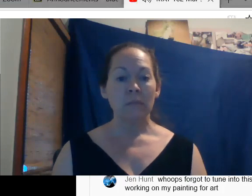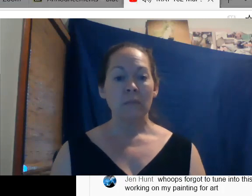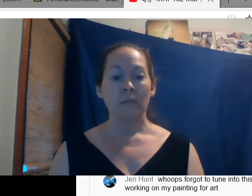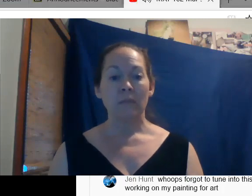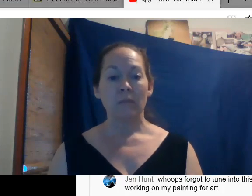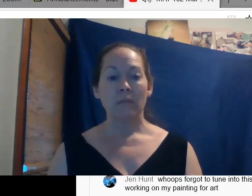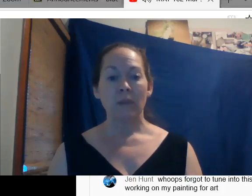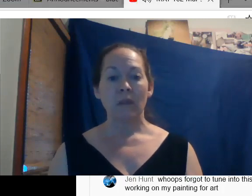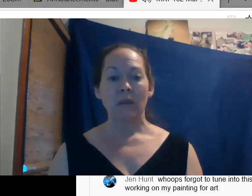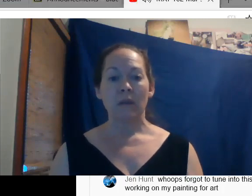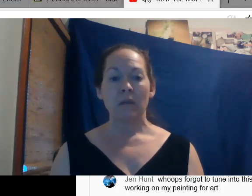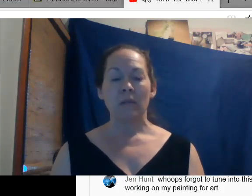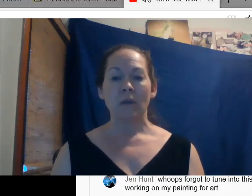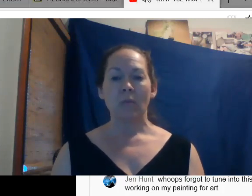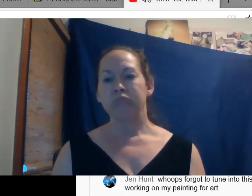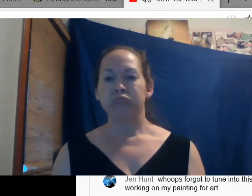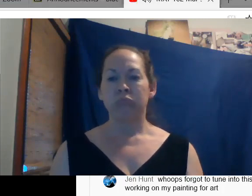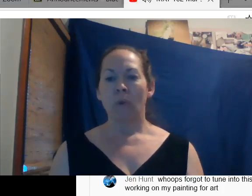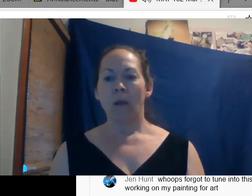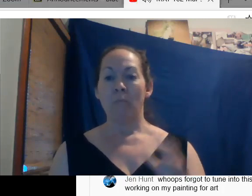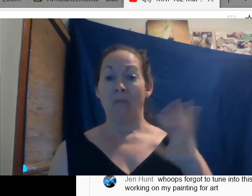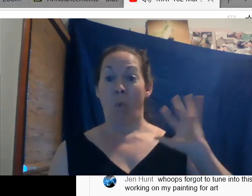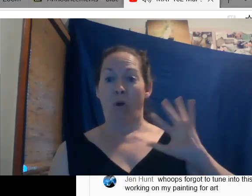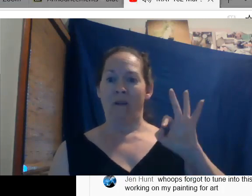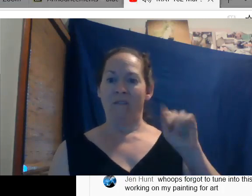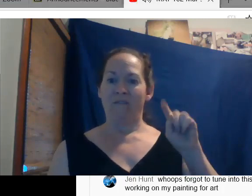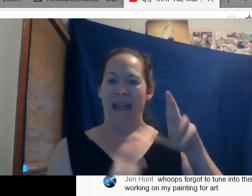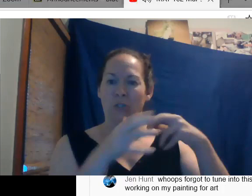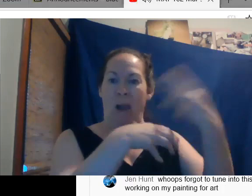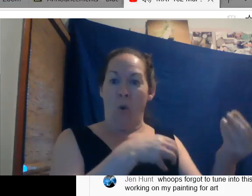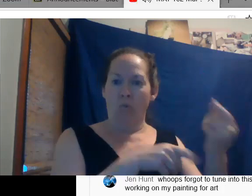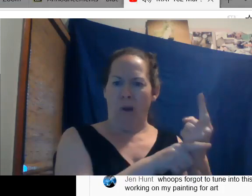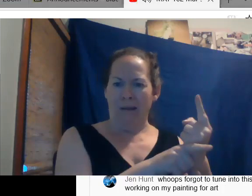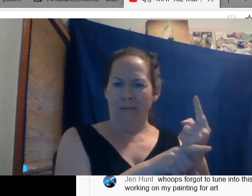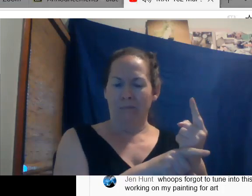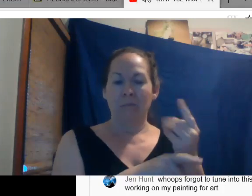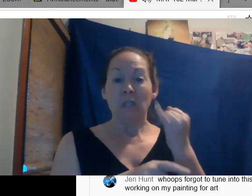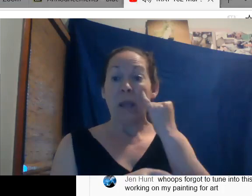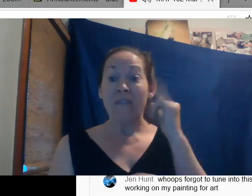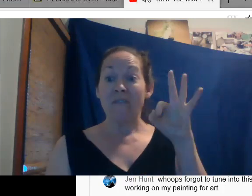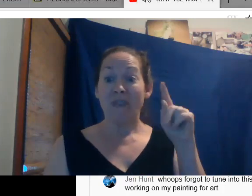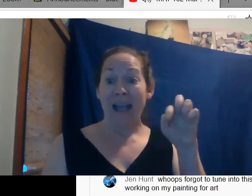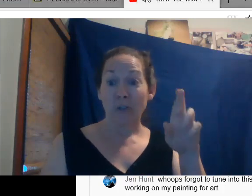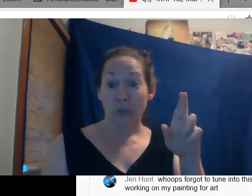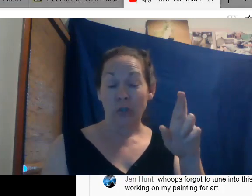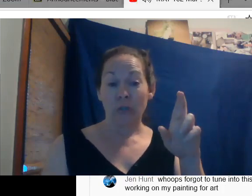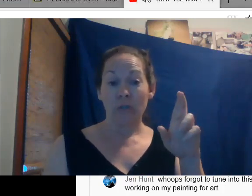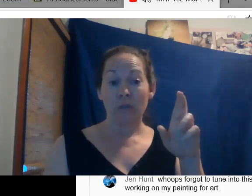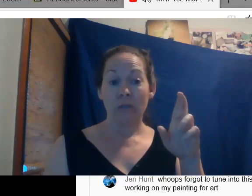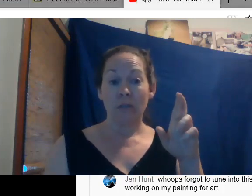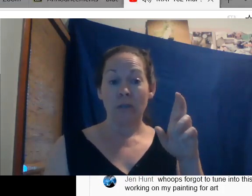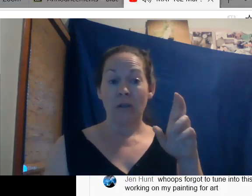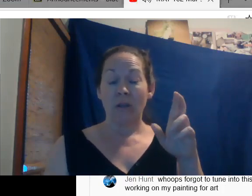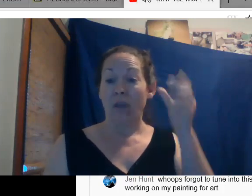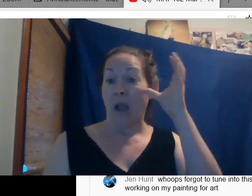these could be factors. We factored these out, or we used the quadratic equation. We did something to get through them. So if they're factors, we're relying on the